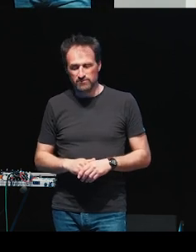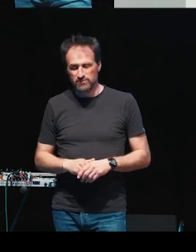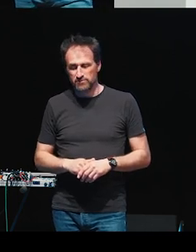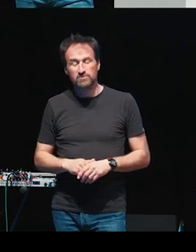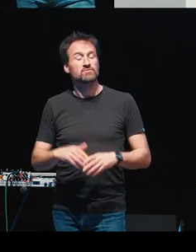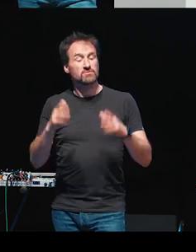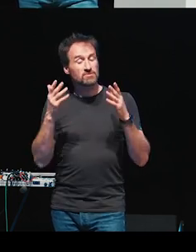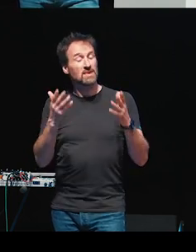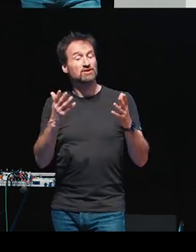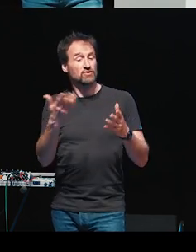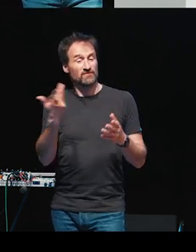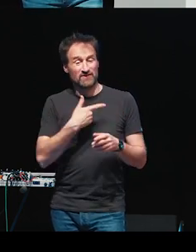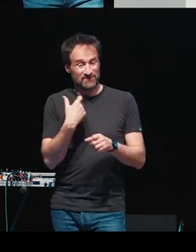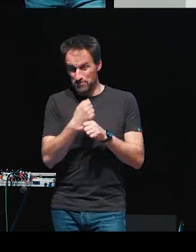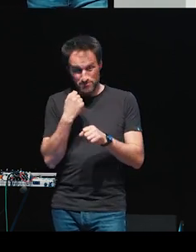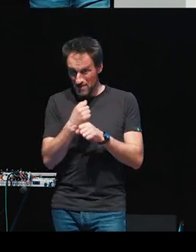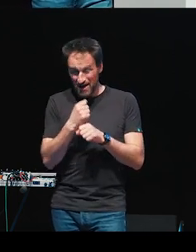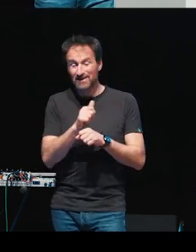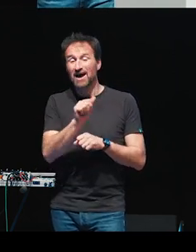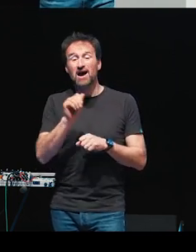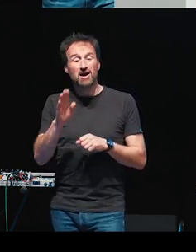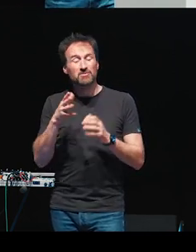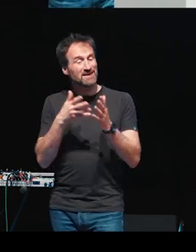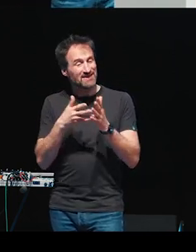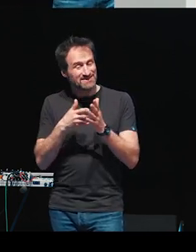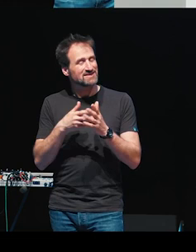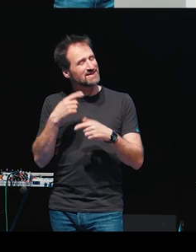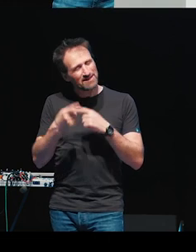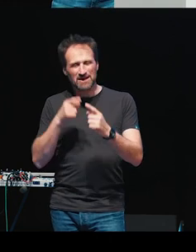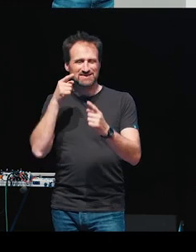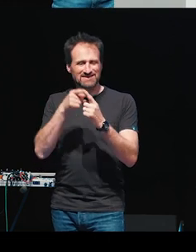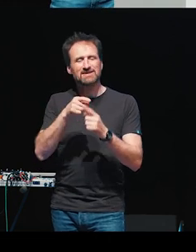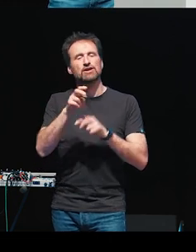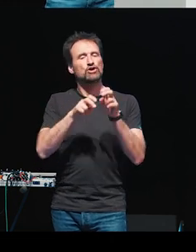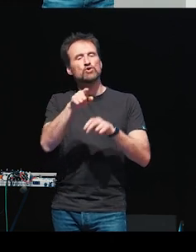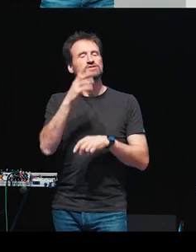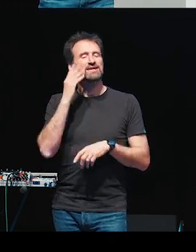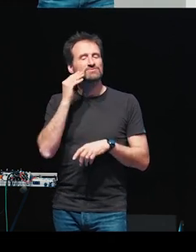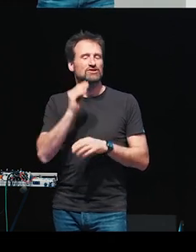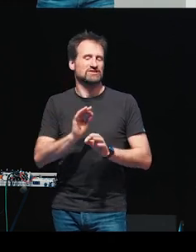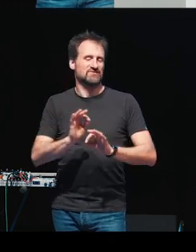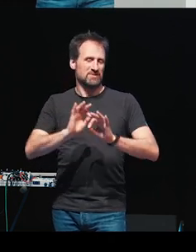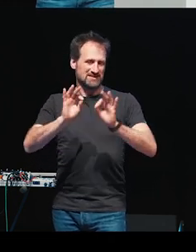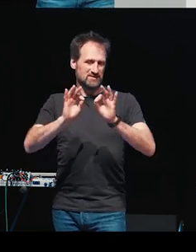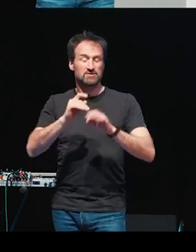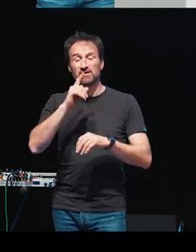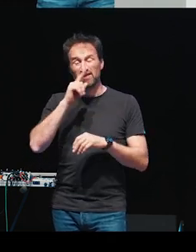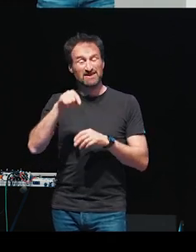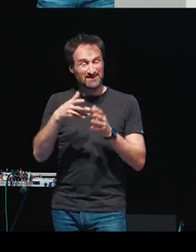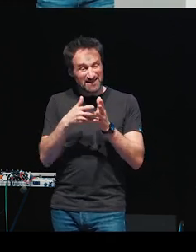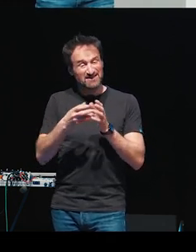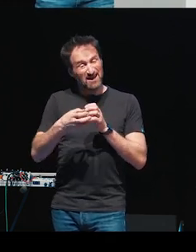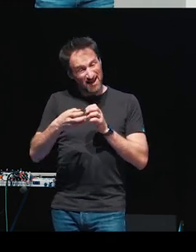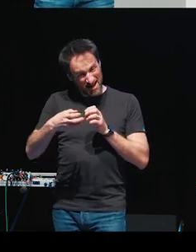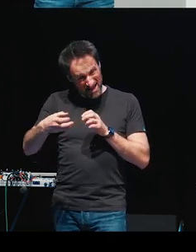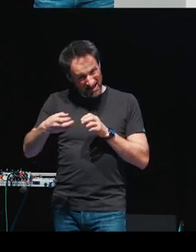So whatever we're doing A-B testing is mainly done for improving the user experience. So if it takes longer duration, then you skip